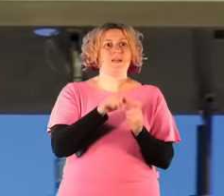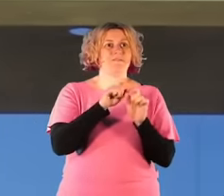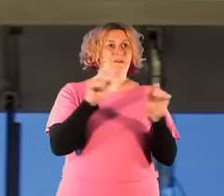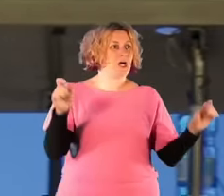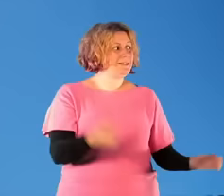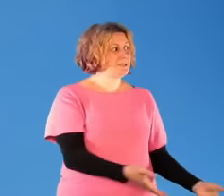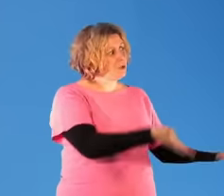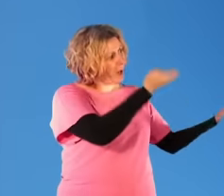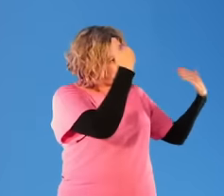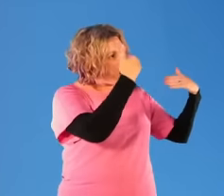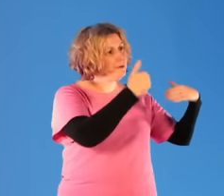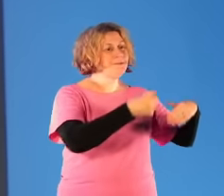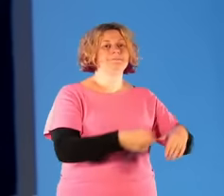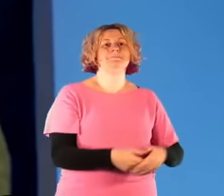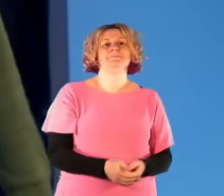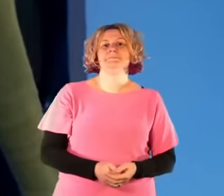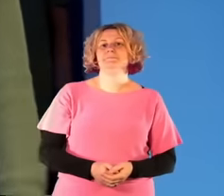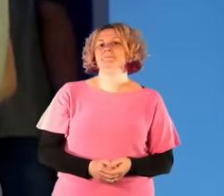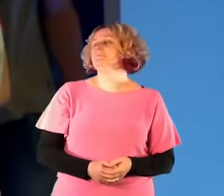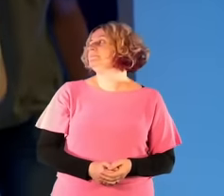Yeah.